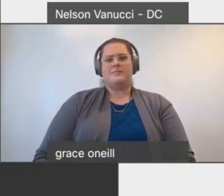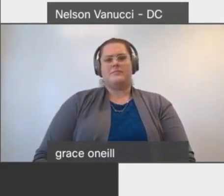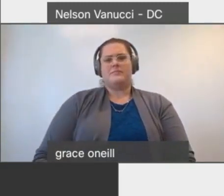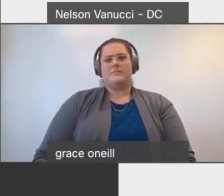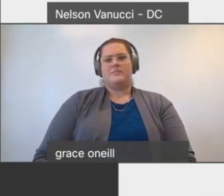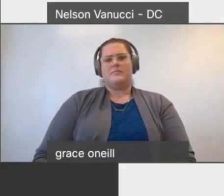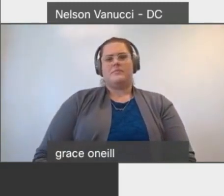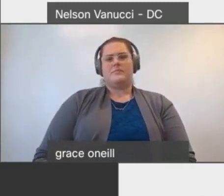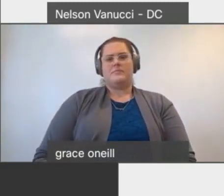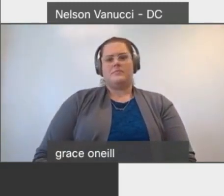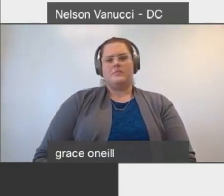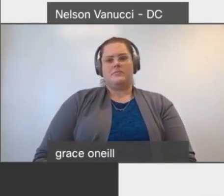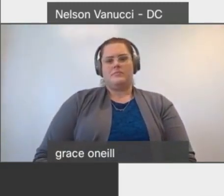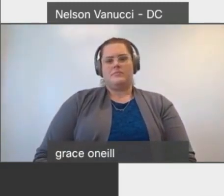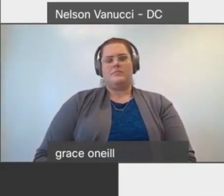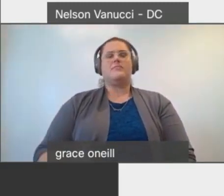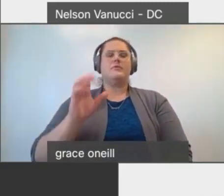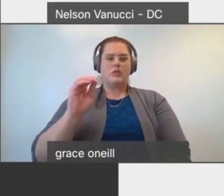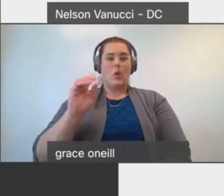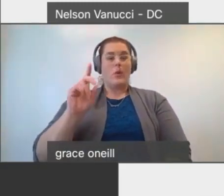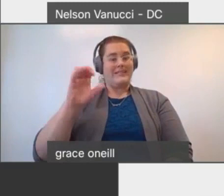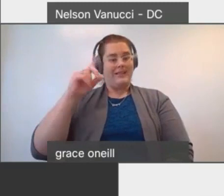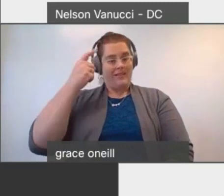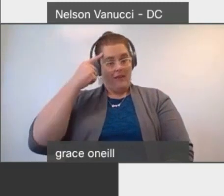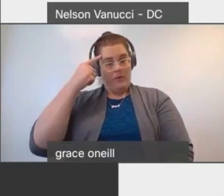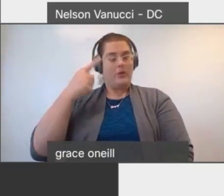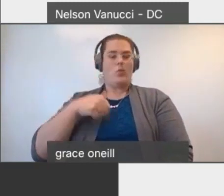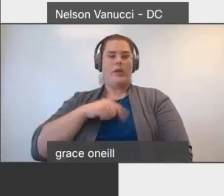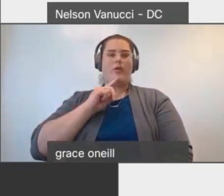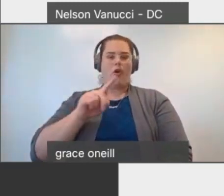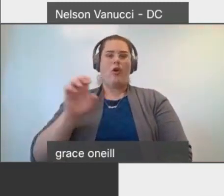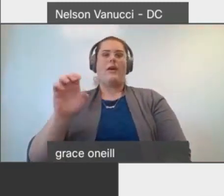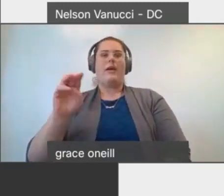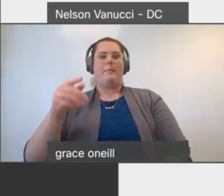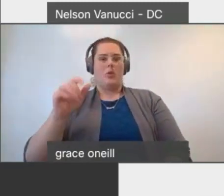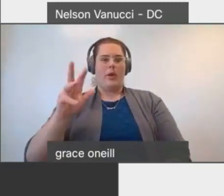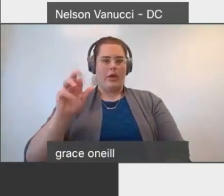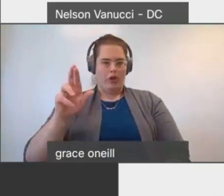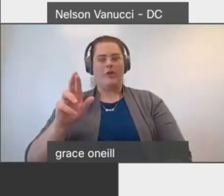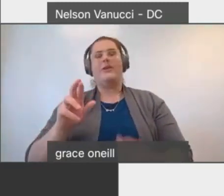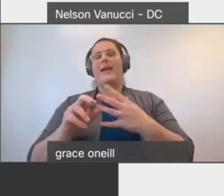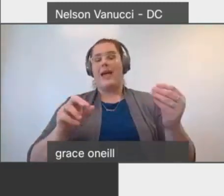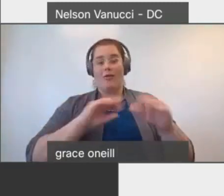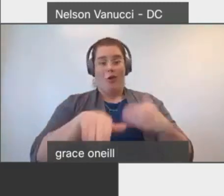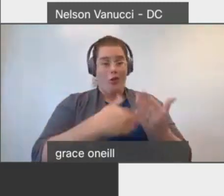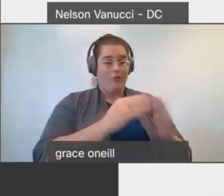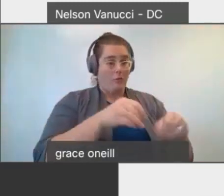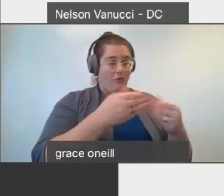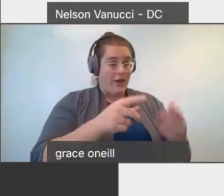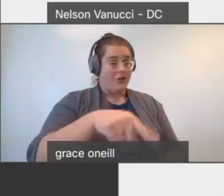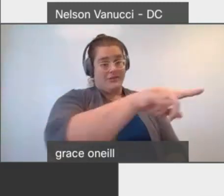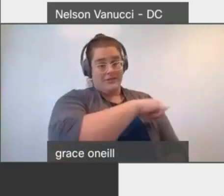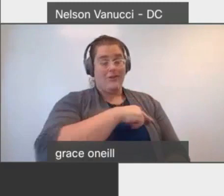So the district government is an employer, and all of our providers are employers. And in the regulation, it allows